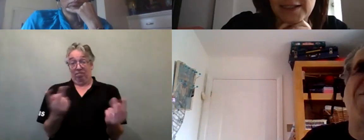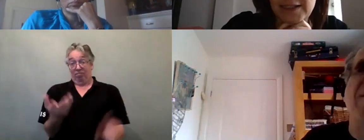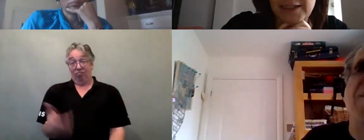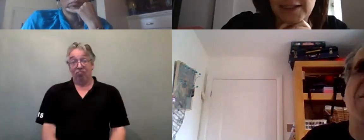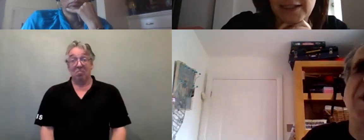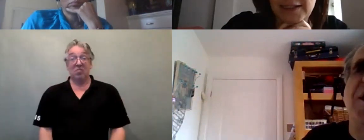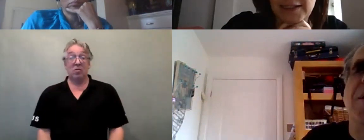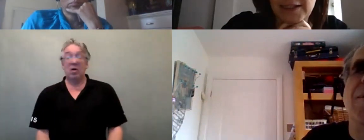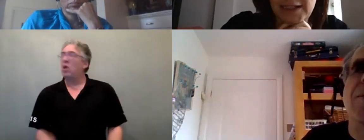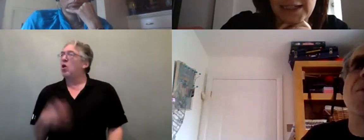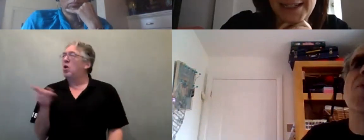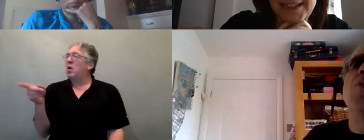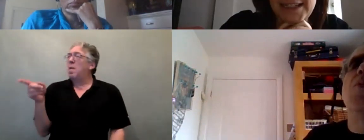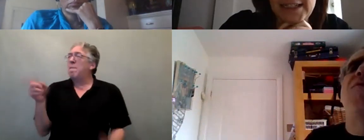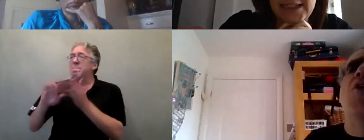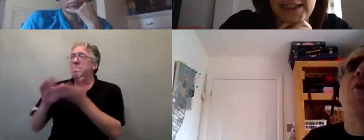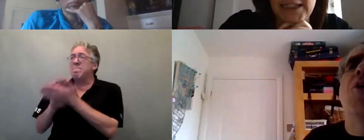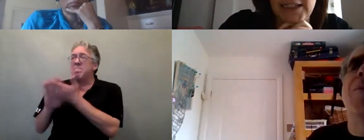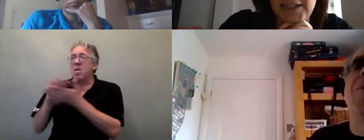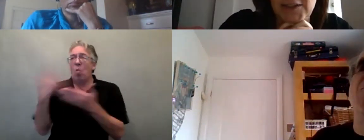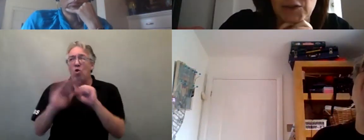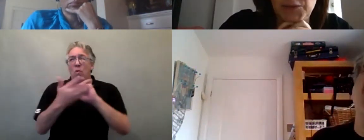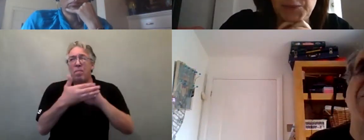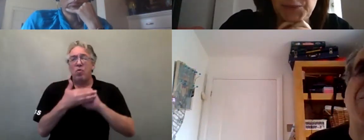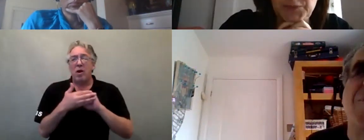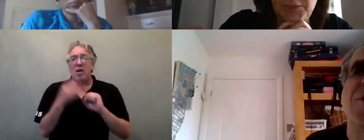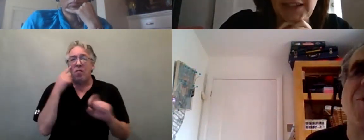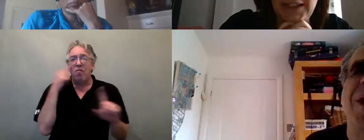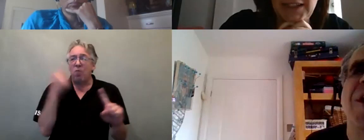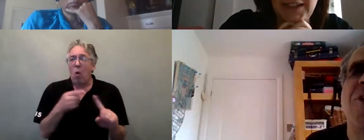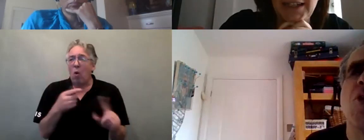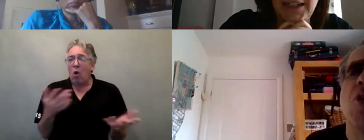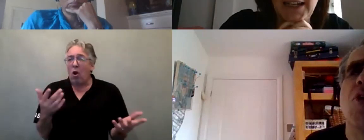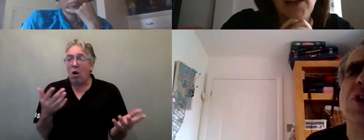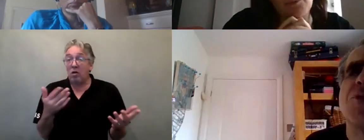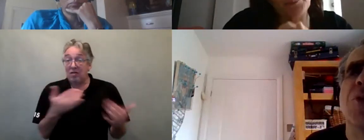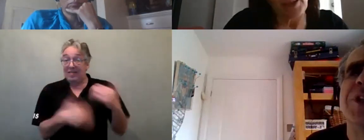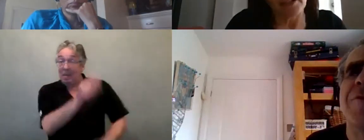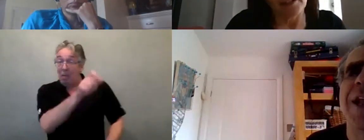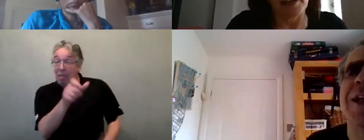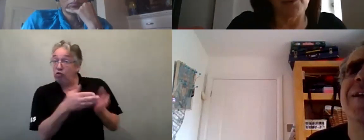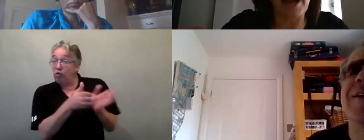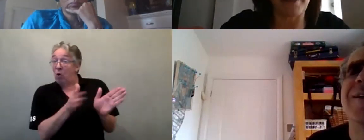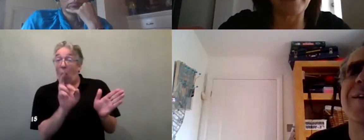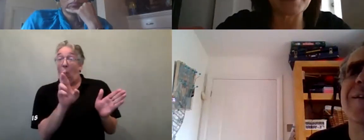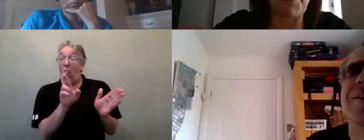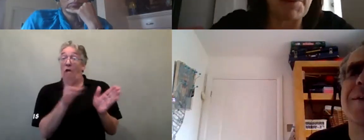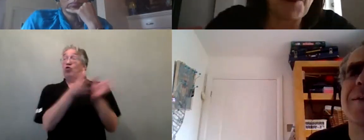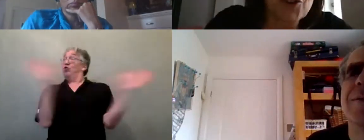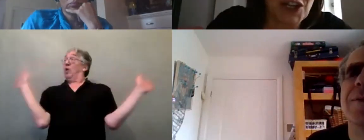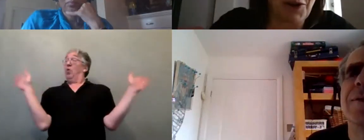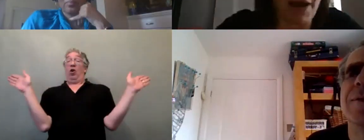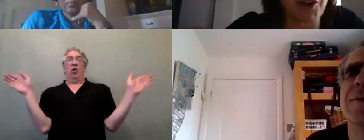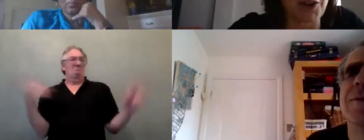Do you mean safeguarding for specifically for people with disabilities, or just more generally? I think it's probably